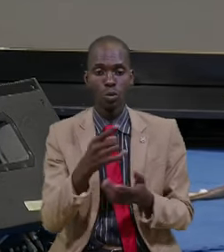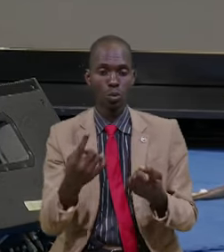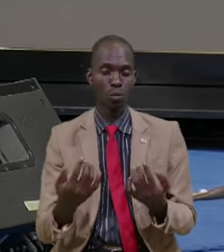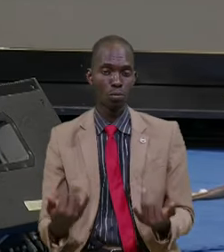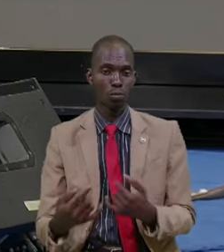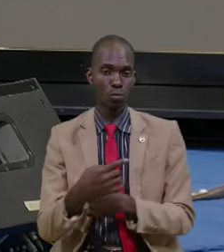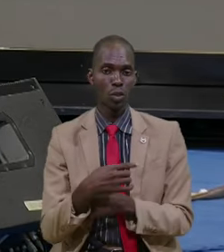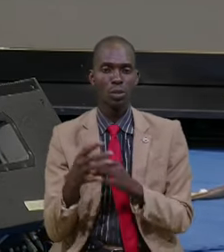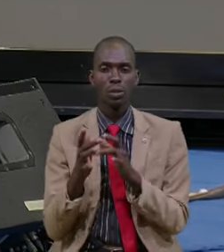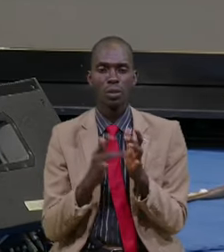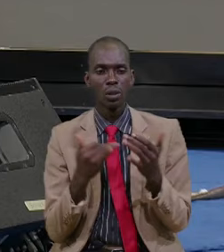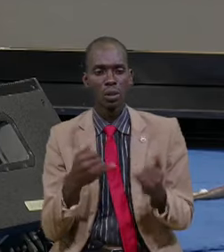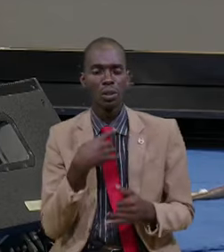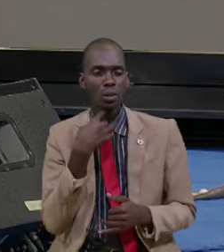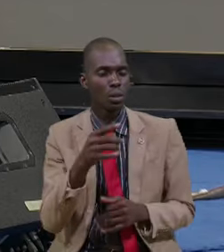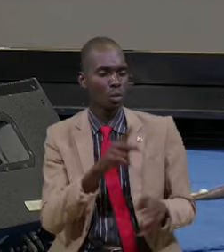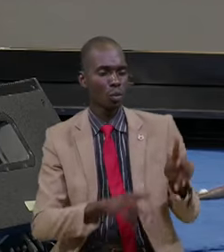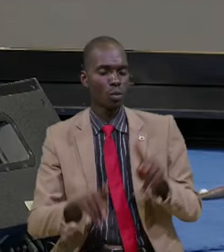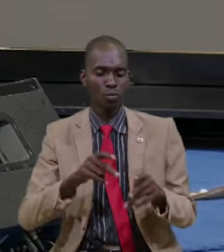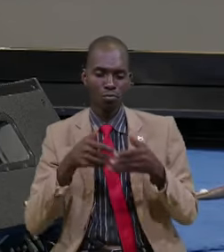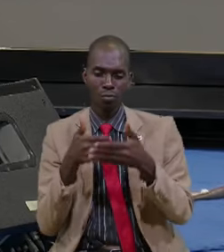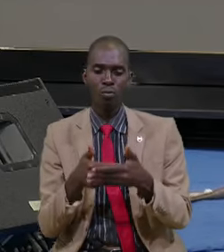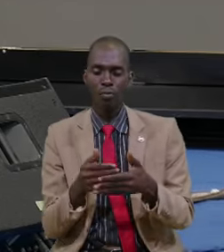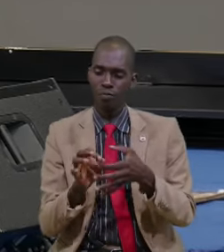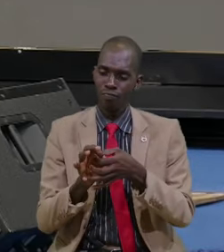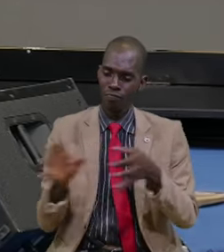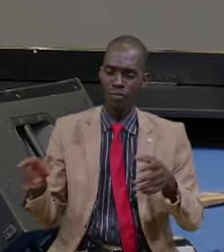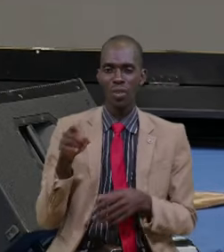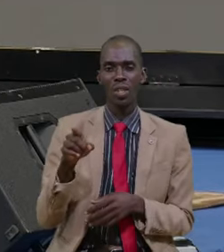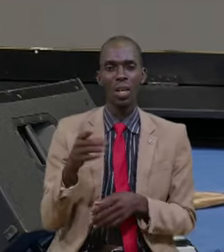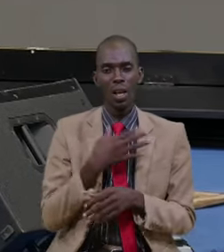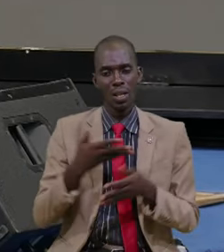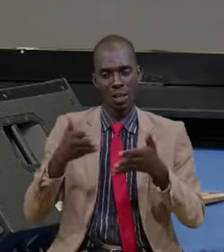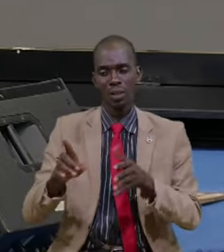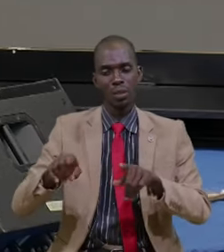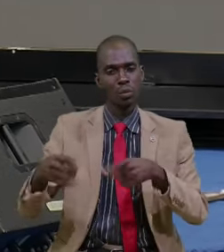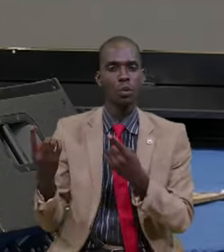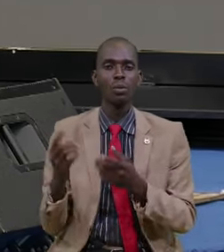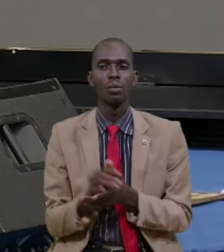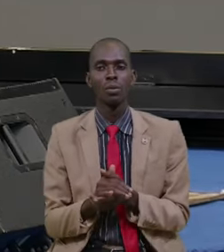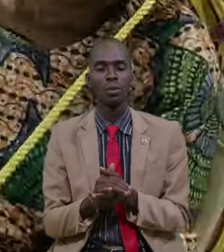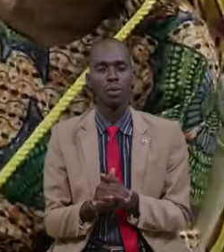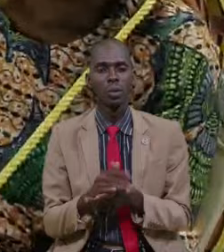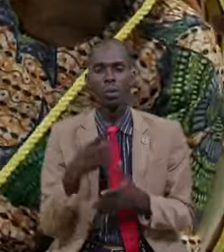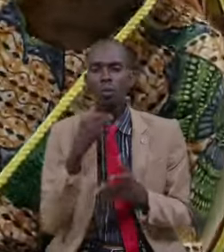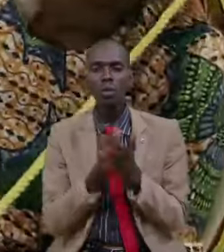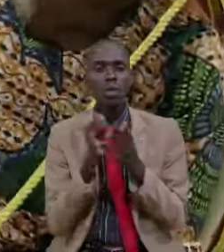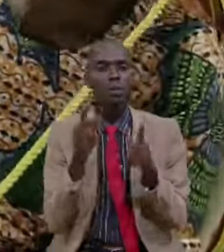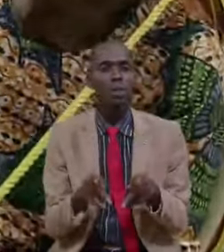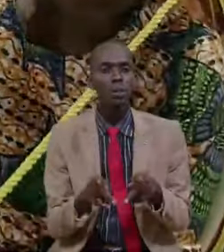them, loose him and let him go. Where is he? Loose